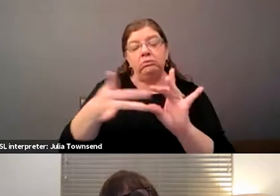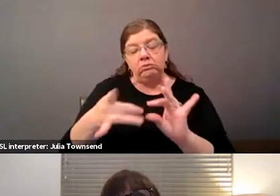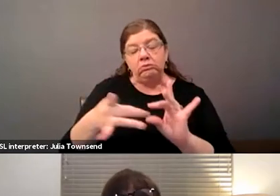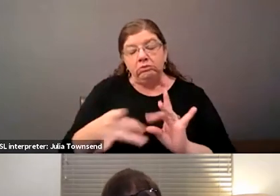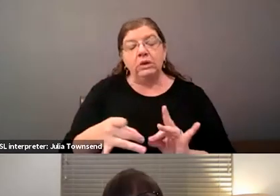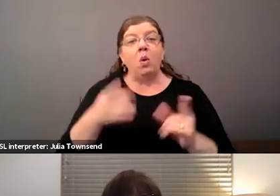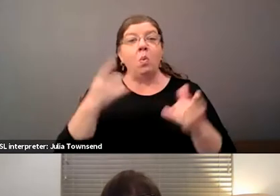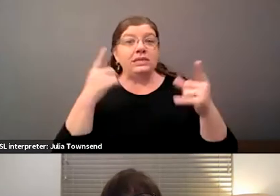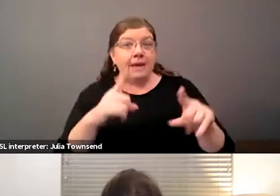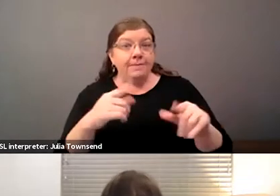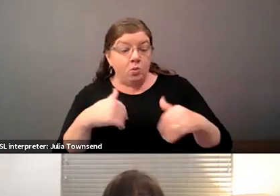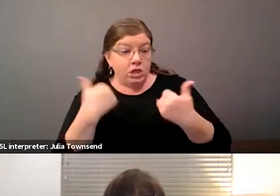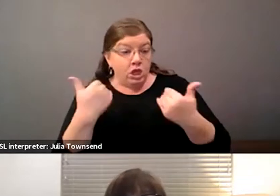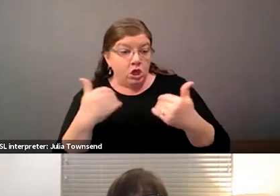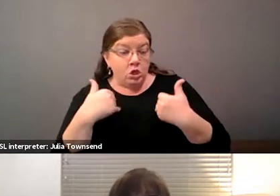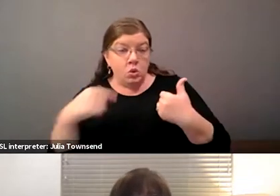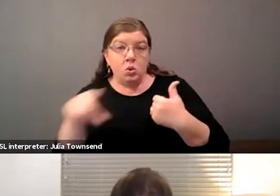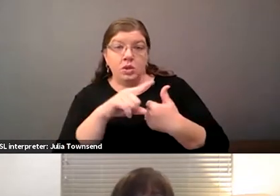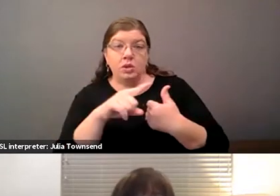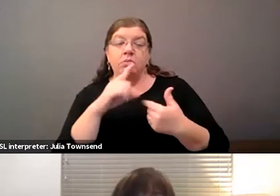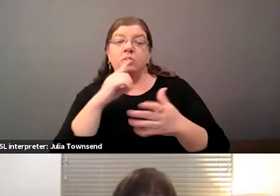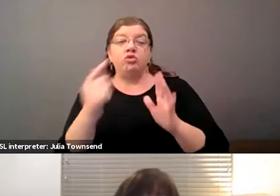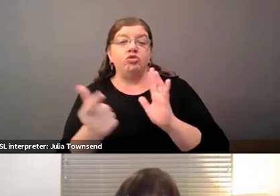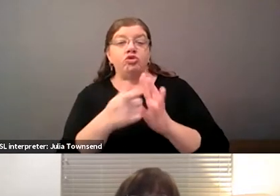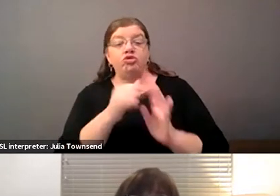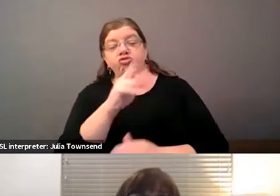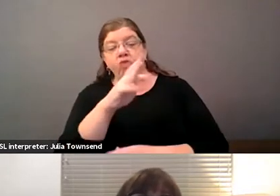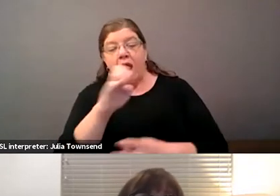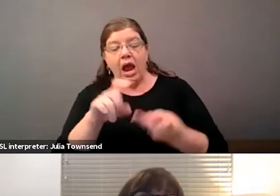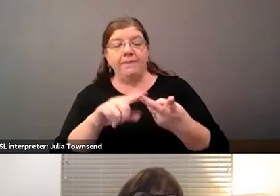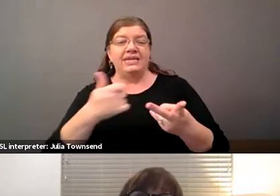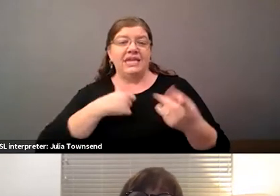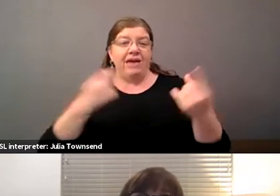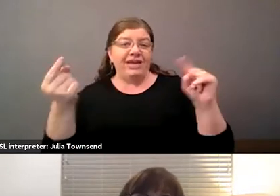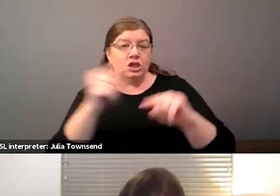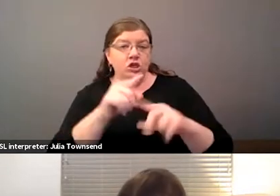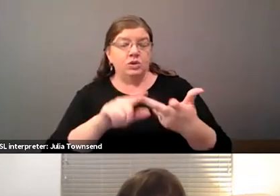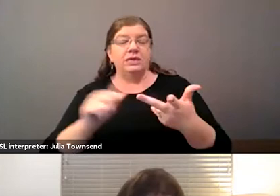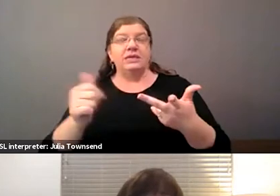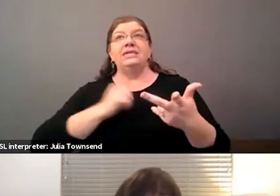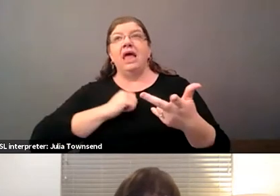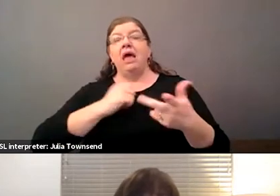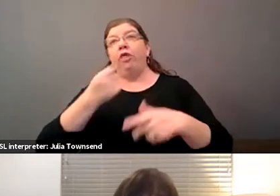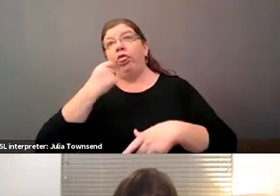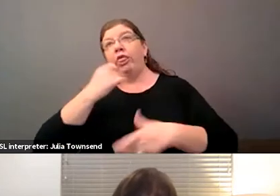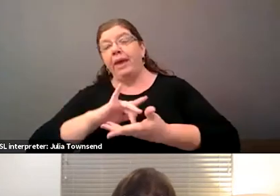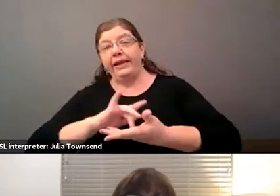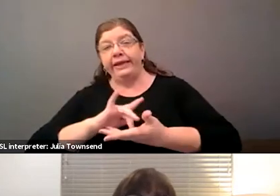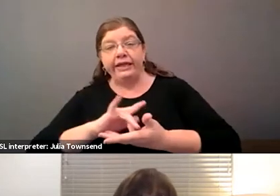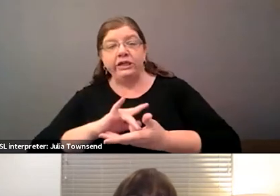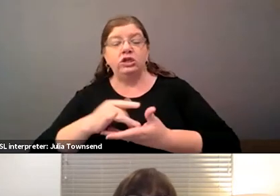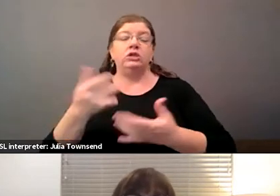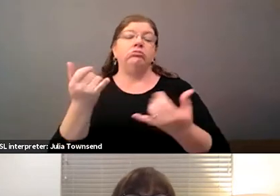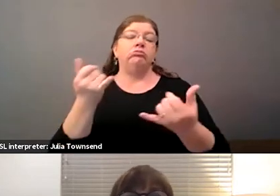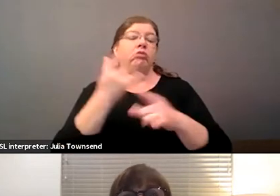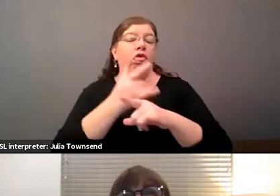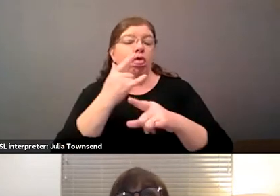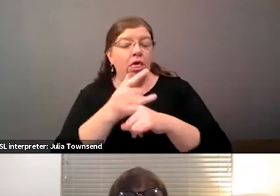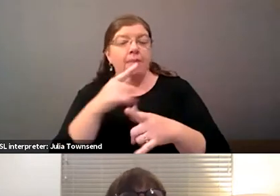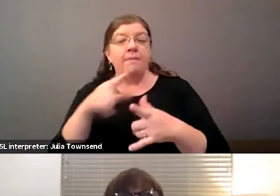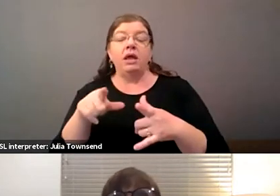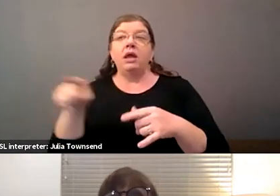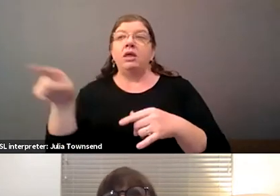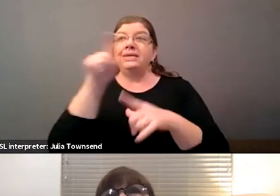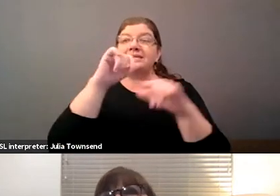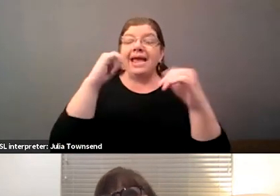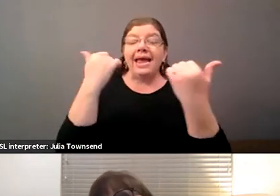uh with our youth in terms of crime and self-injury self-harm self-medication but also how these agencies